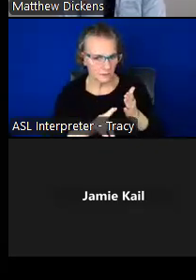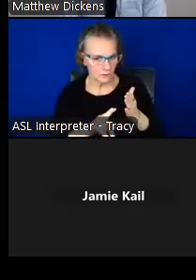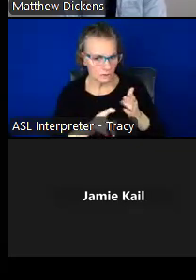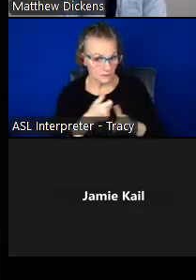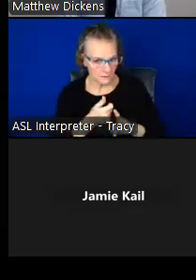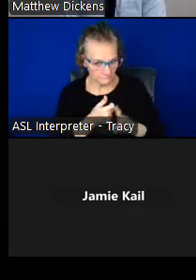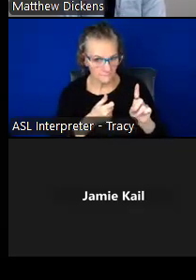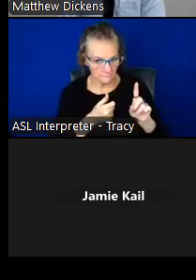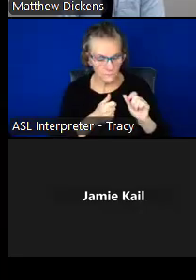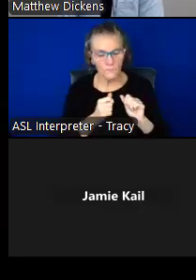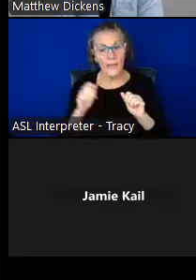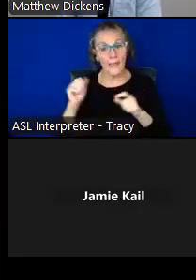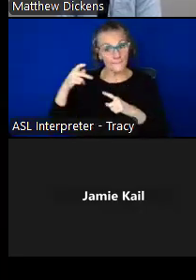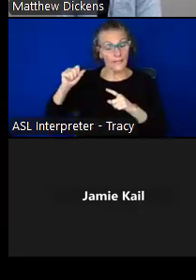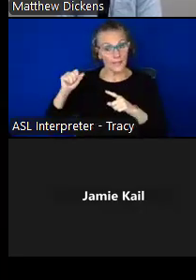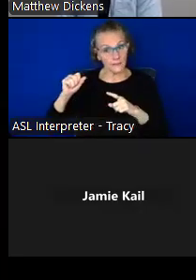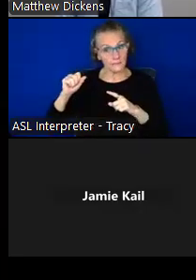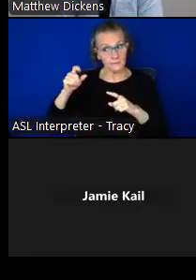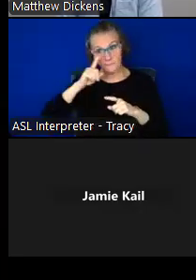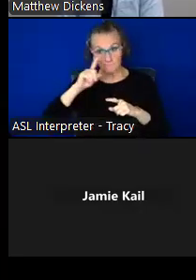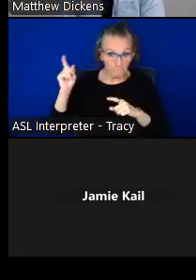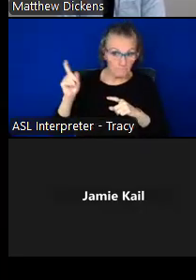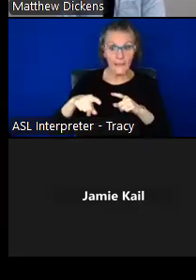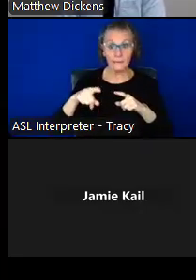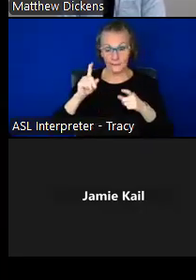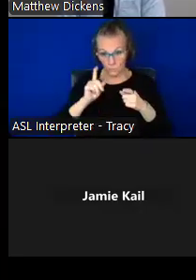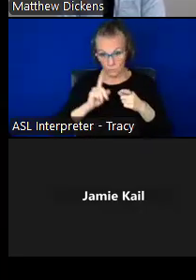itself. APS is mandated to complete an